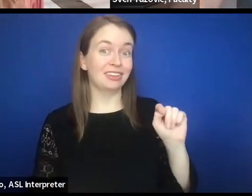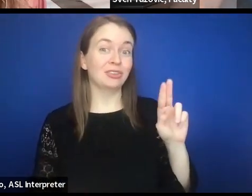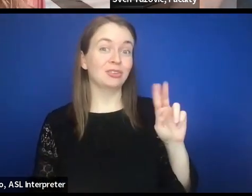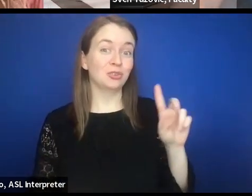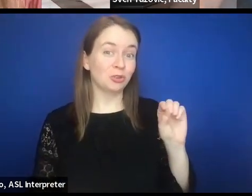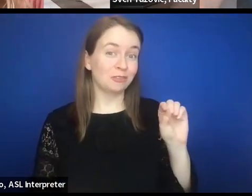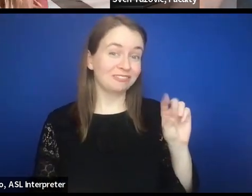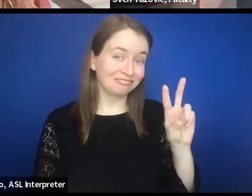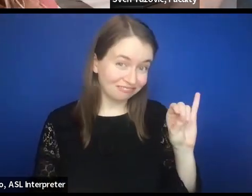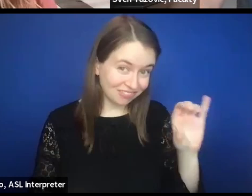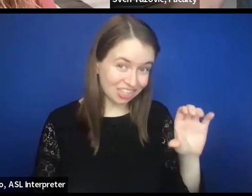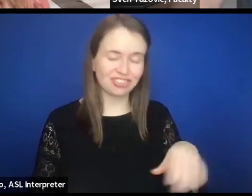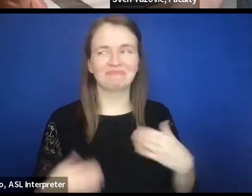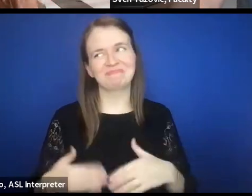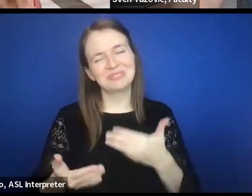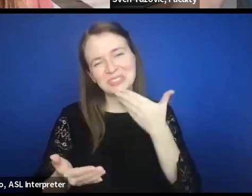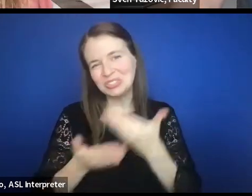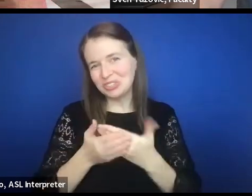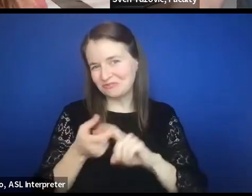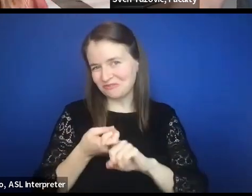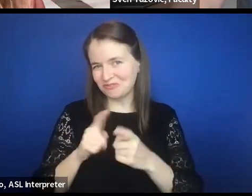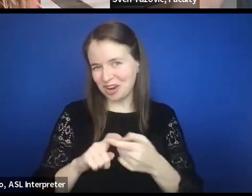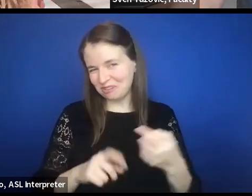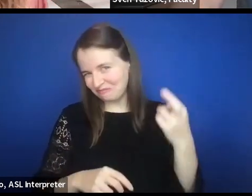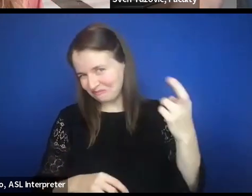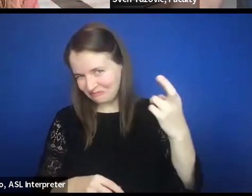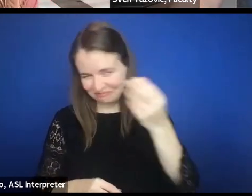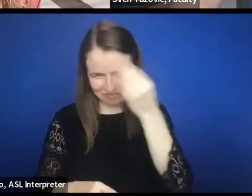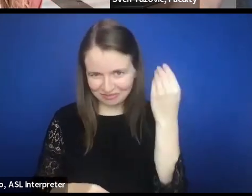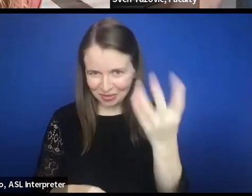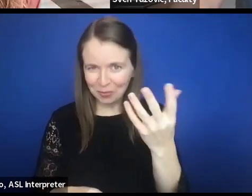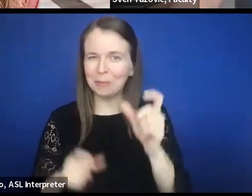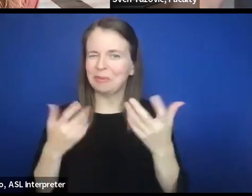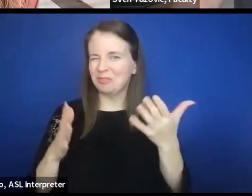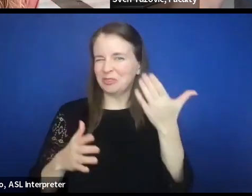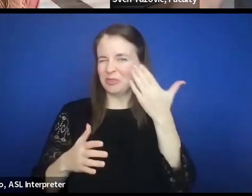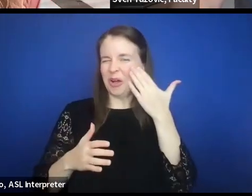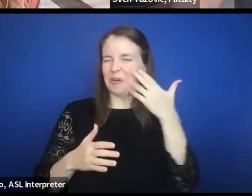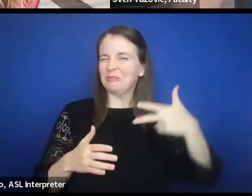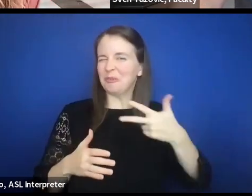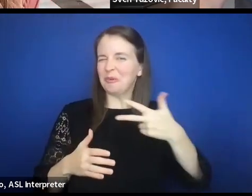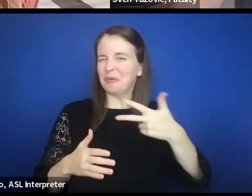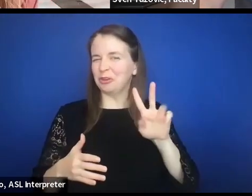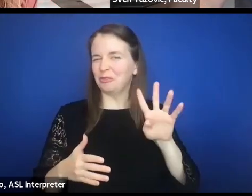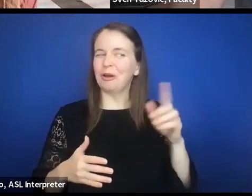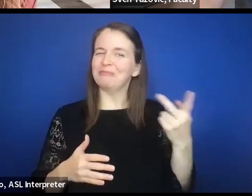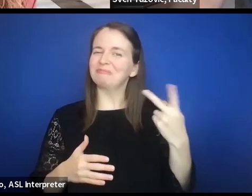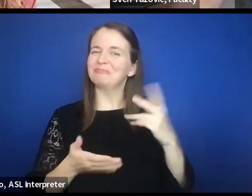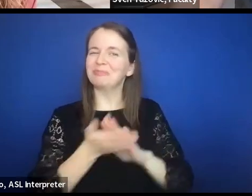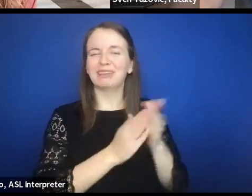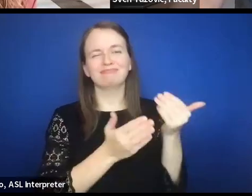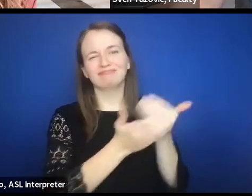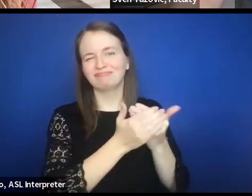We're very happy. He's also a very good friend of mine, so I have to confess. But people know, if the people who are in our Voyage, they know we became very good